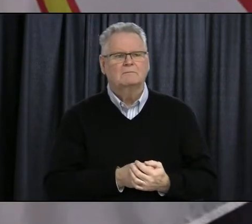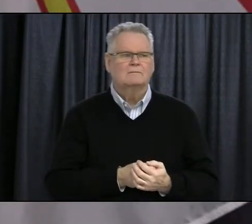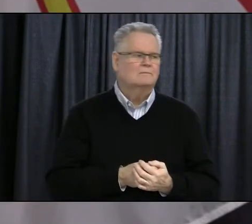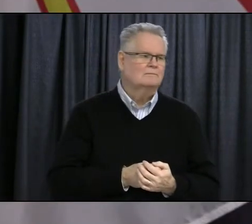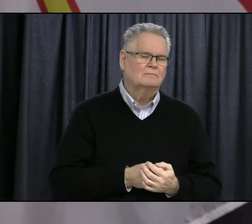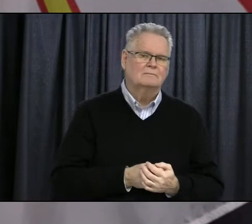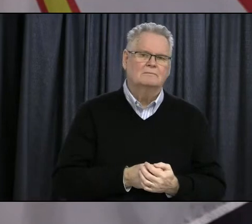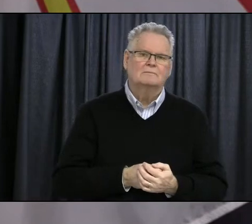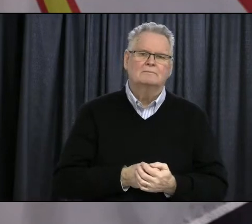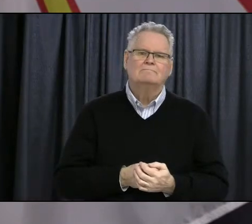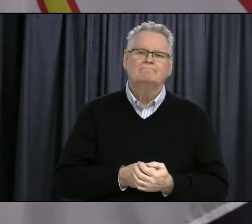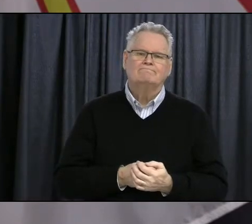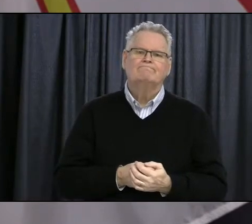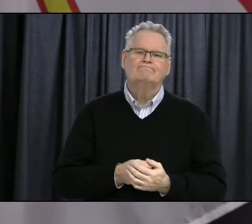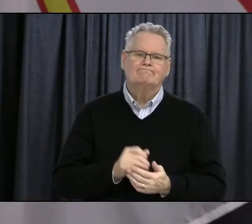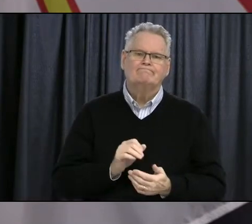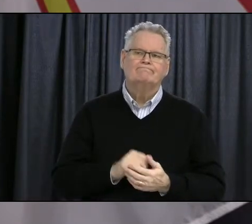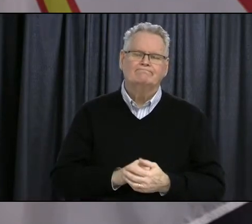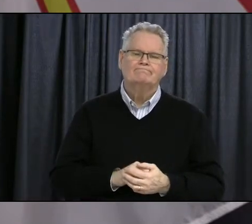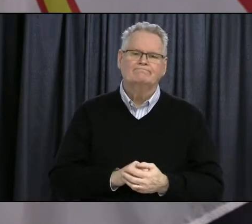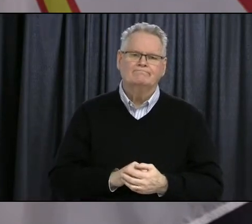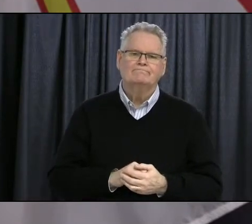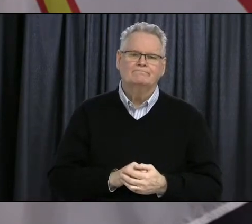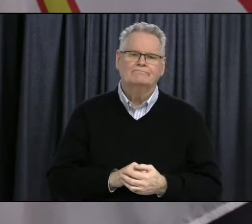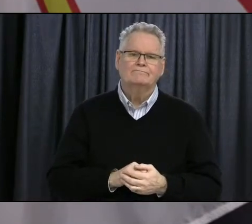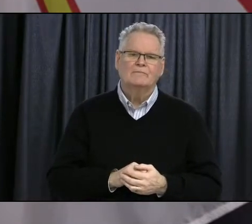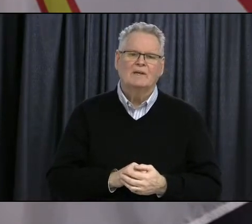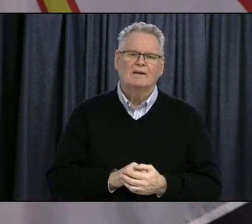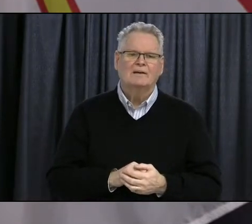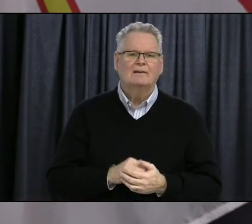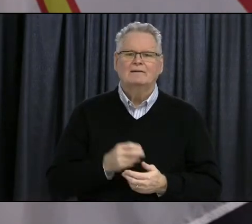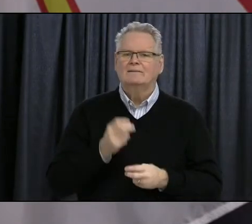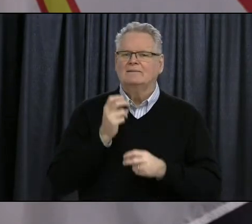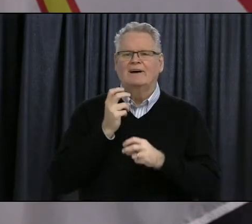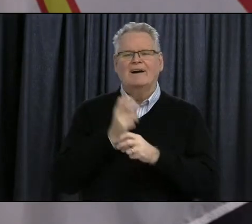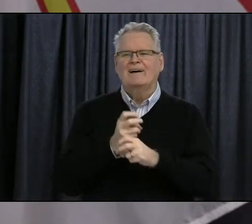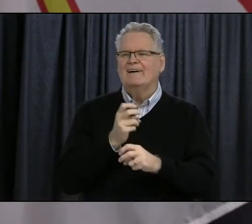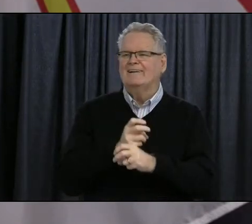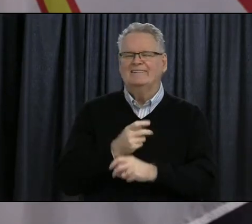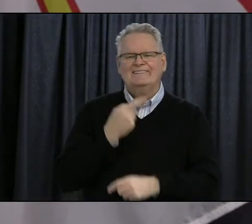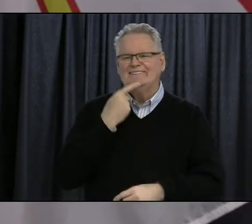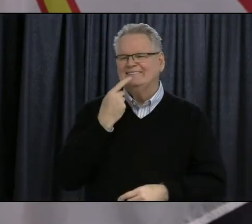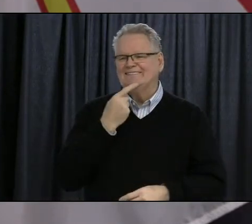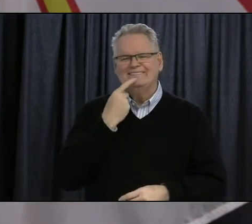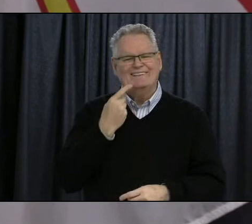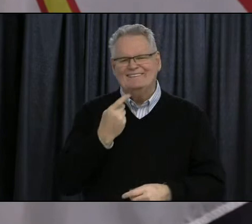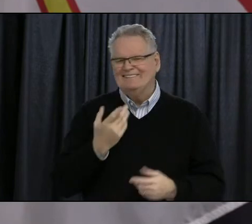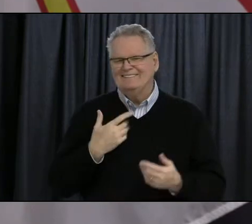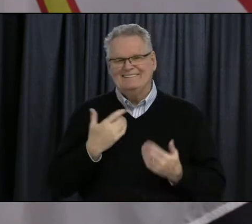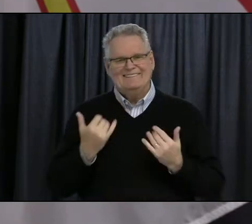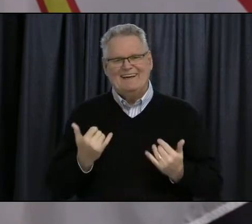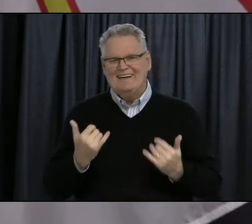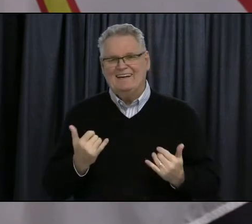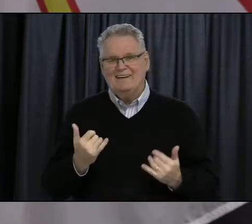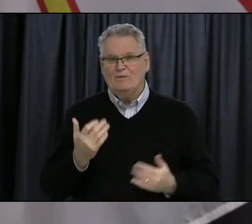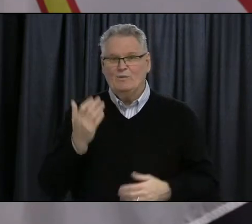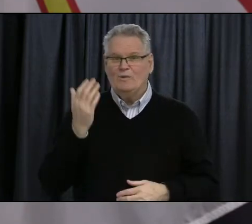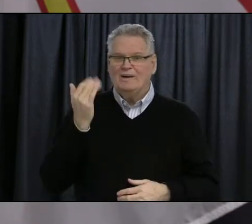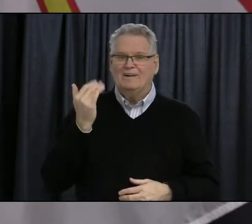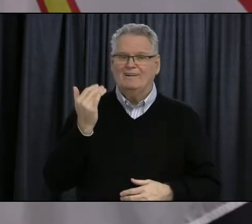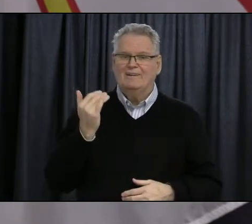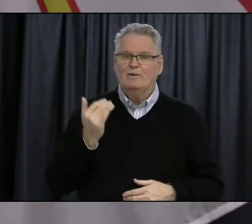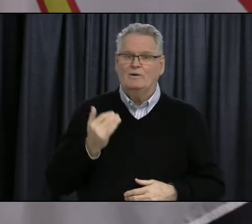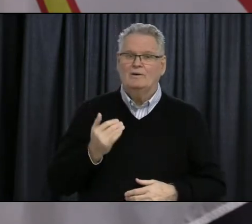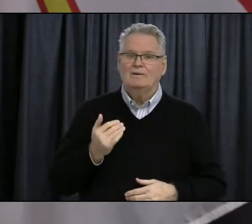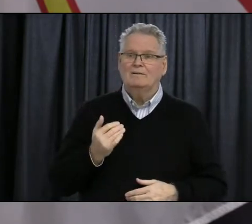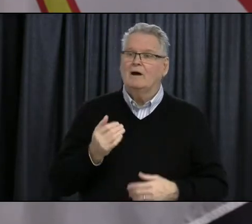Yeah, so that's a difficult question, really, to answer when we don't know exactly how much vaccine we're going to be getting, right? So